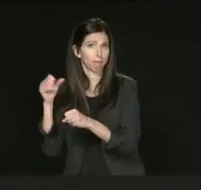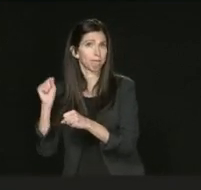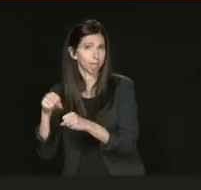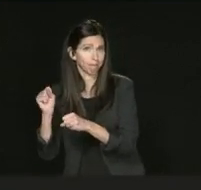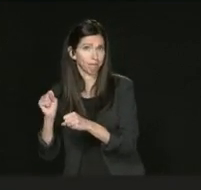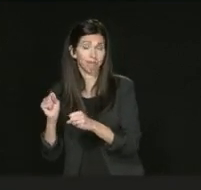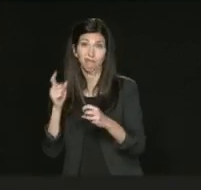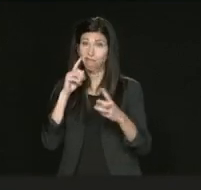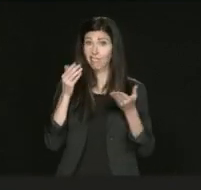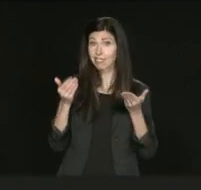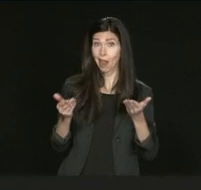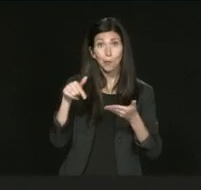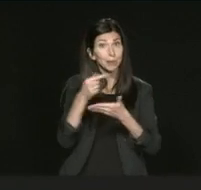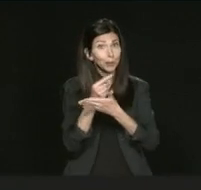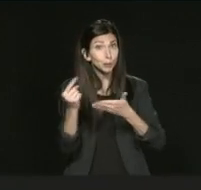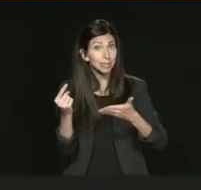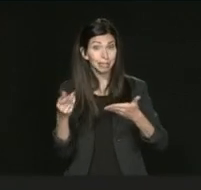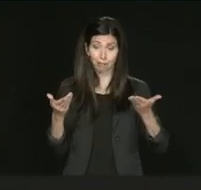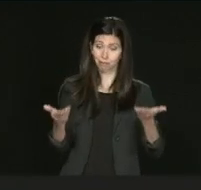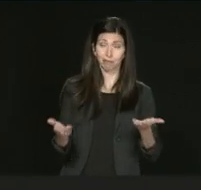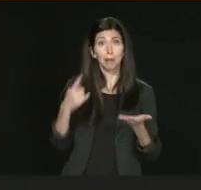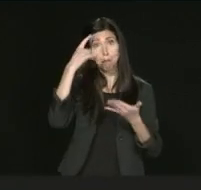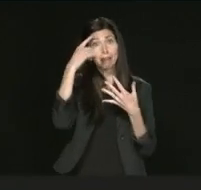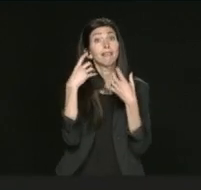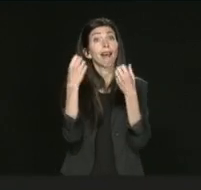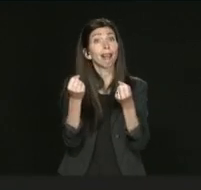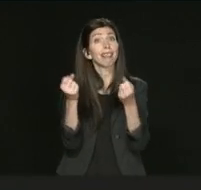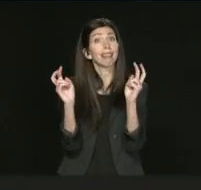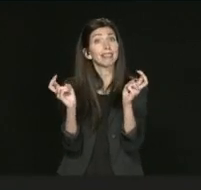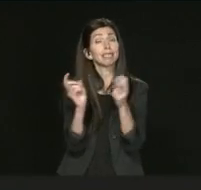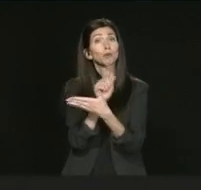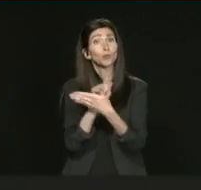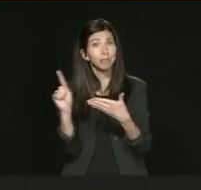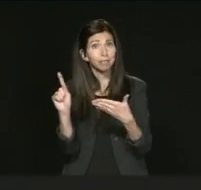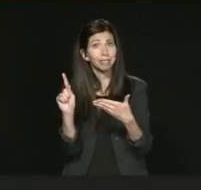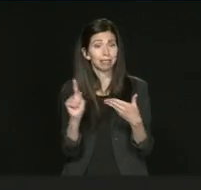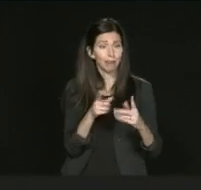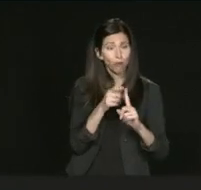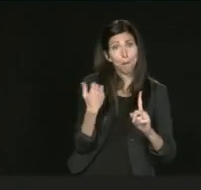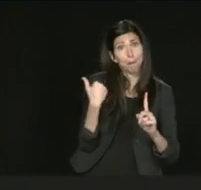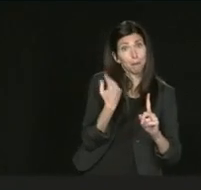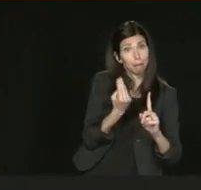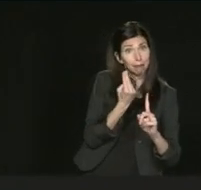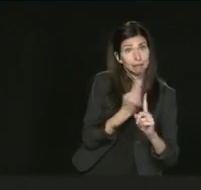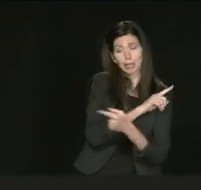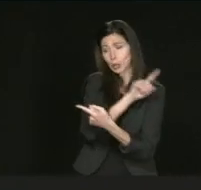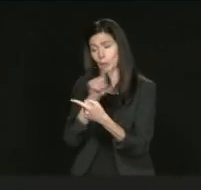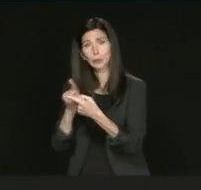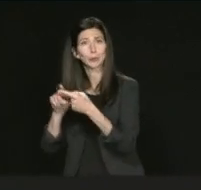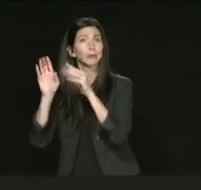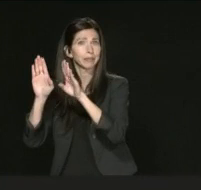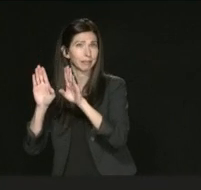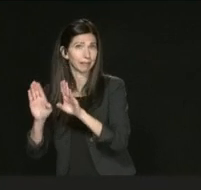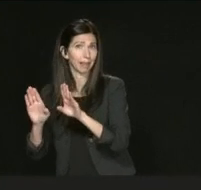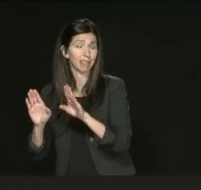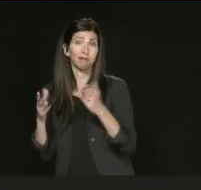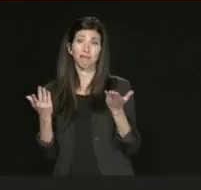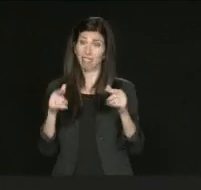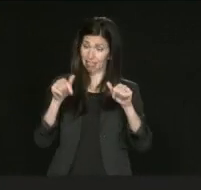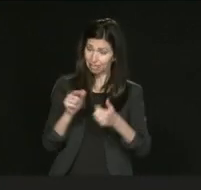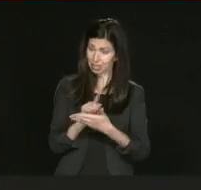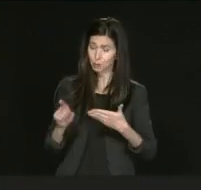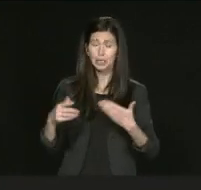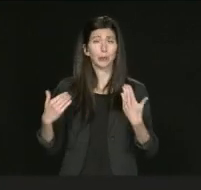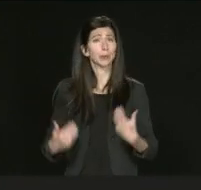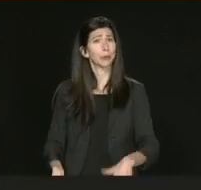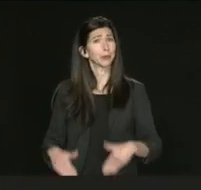10th. This year, mental health takes on a special meaning in light of the additional stress and uncertainty